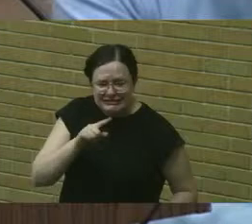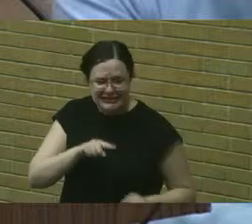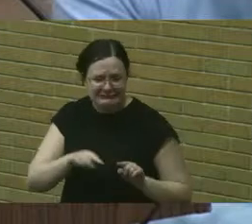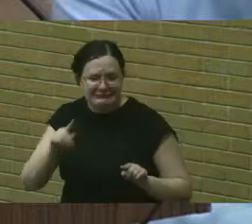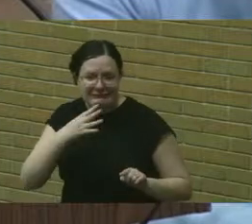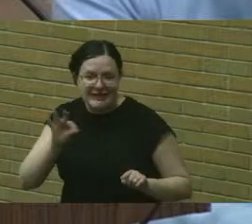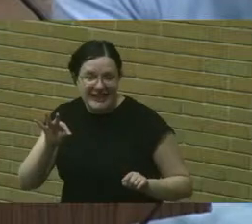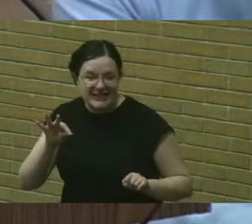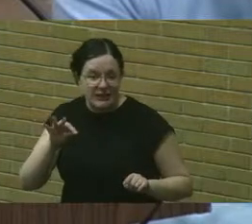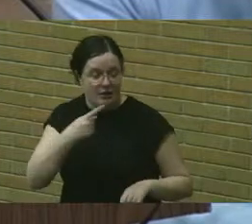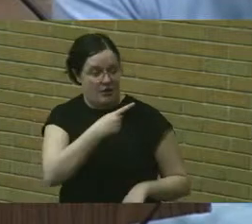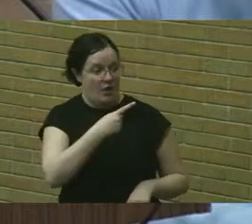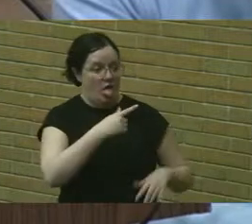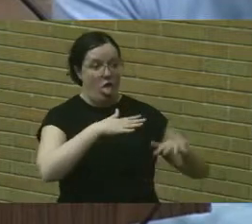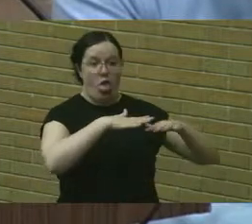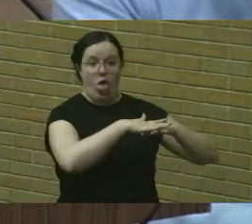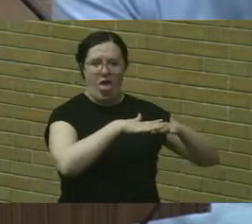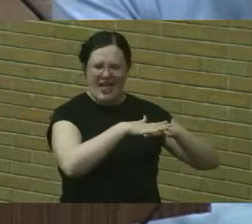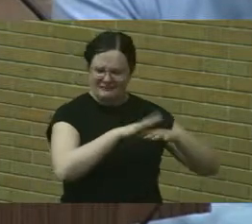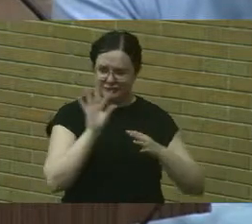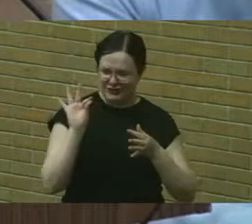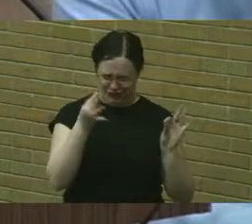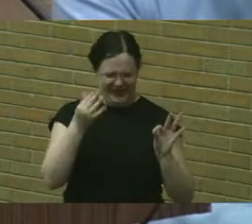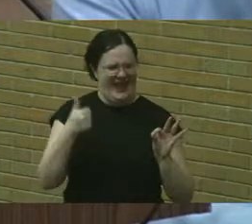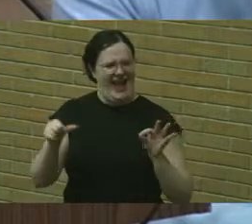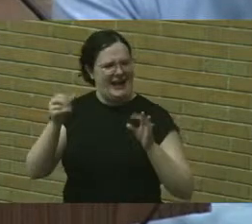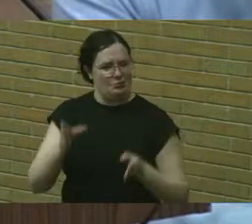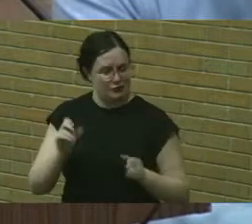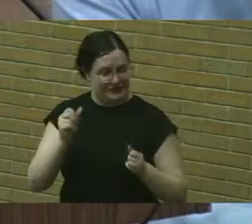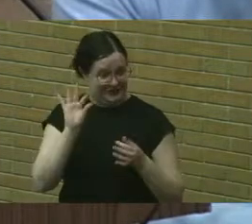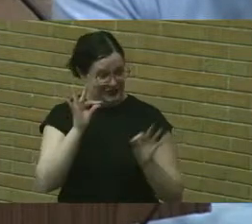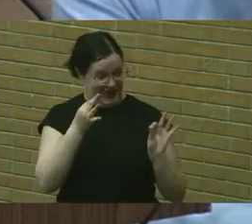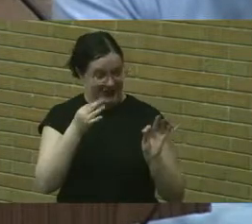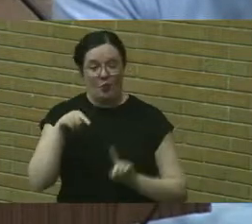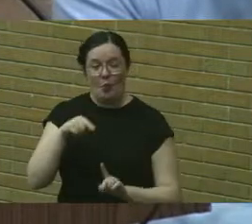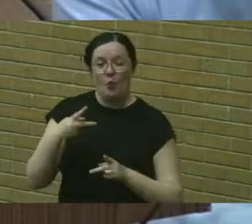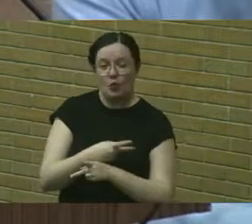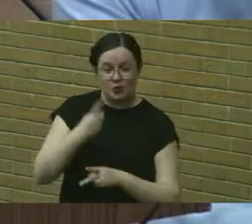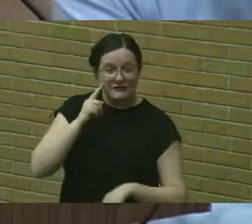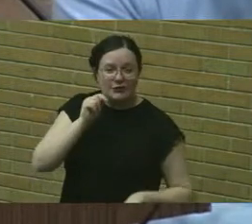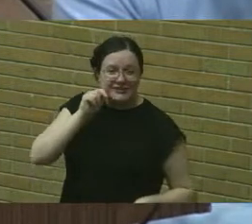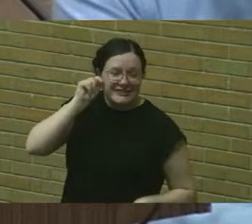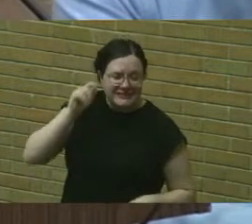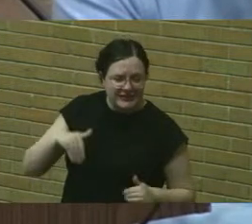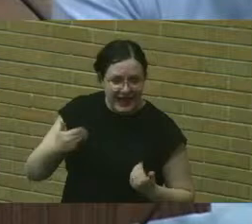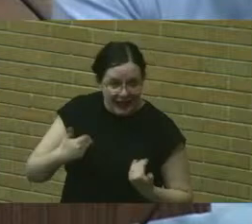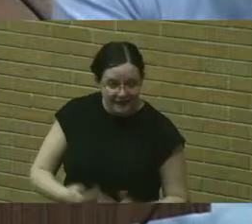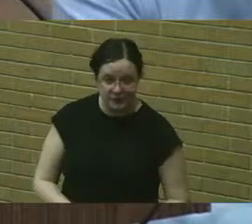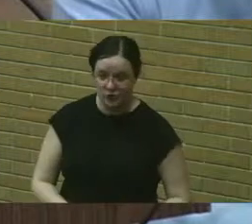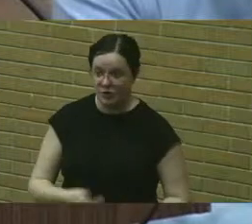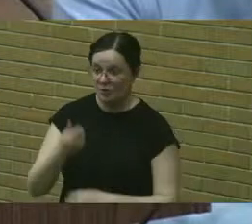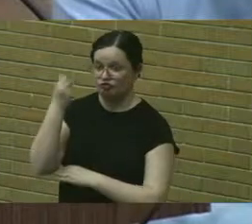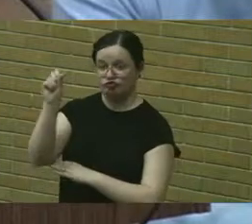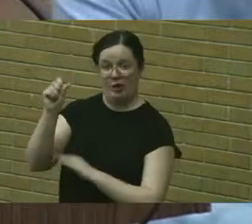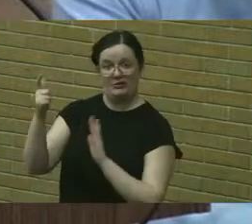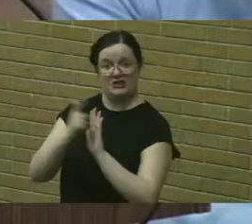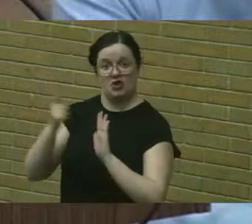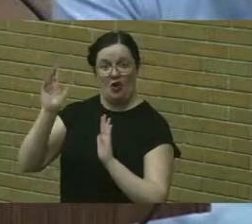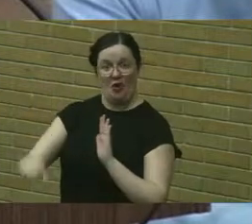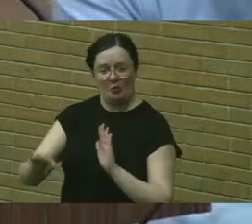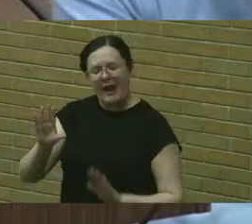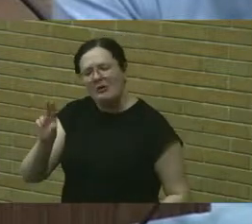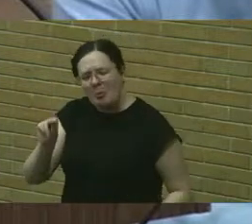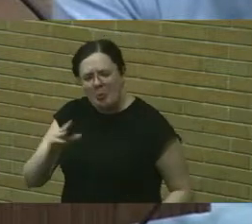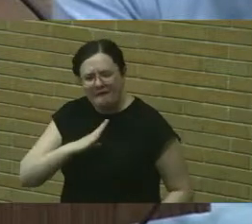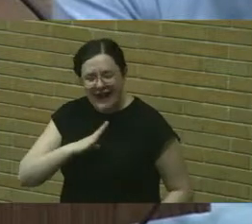for any driver, let alone a new driver. Not to say that protests should never be allowed. It's fine, but it is dangerous when all these factors